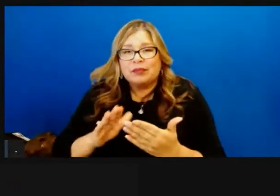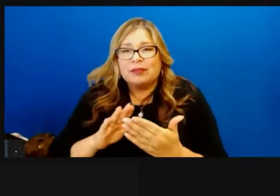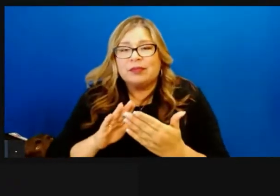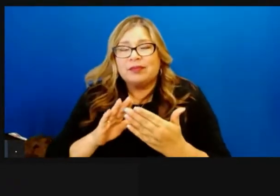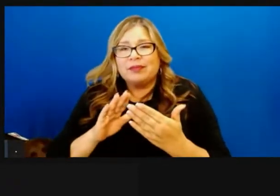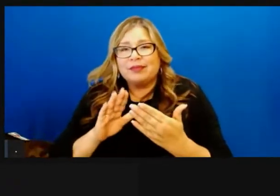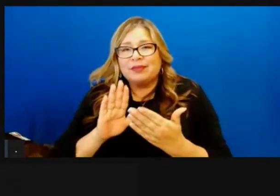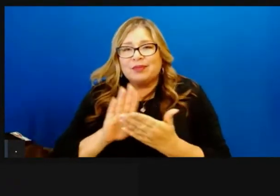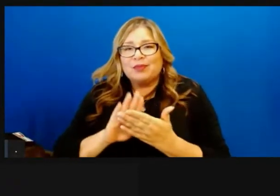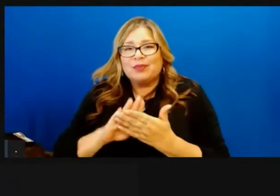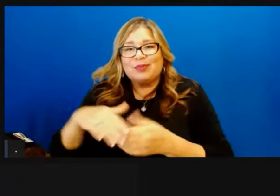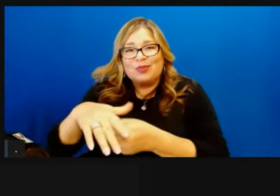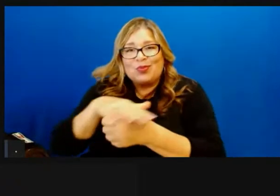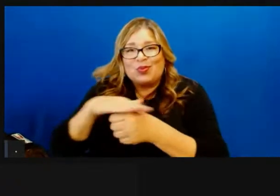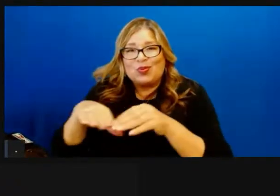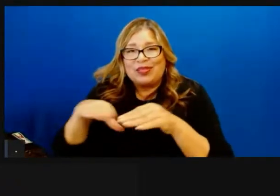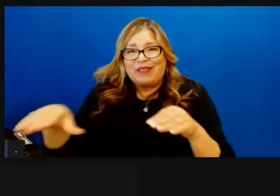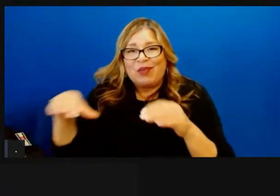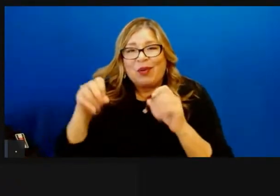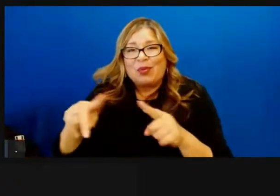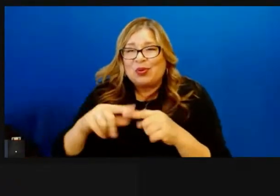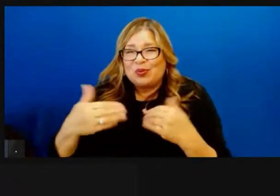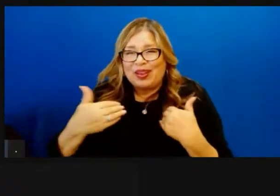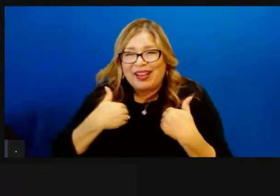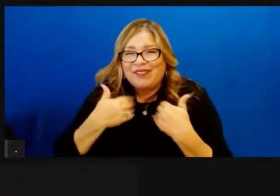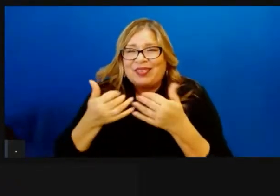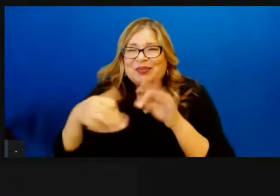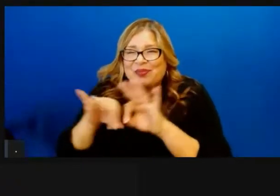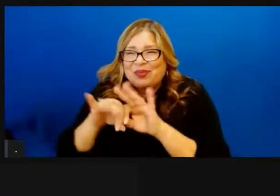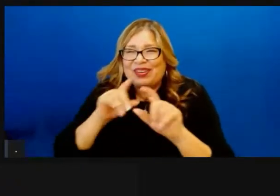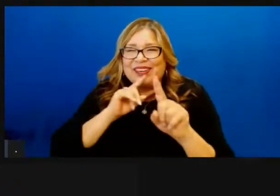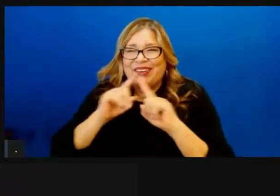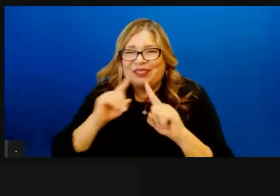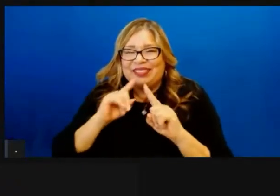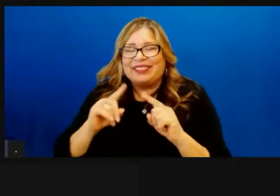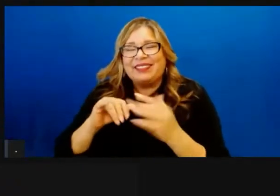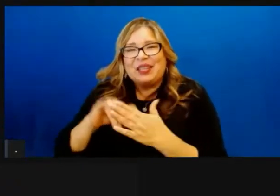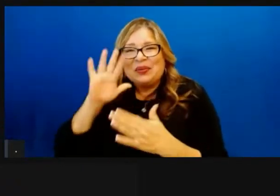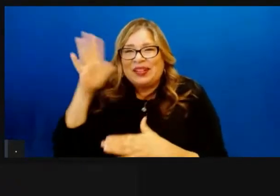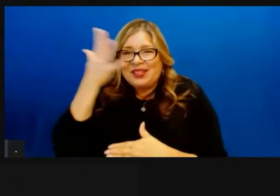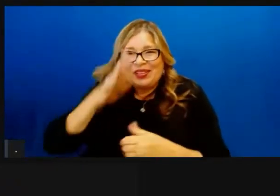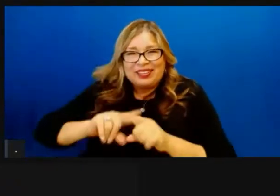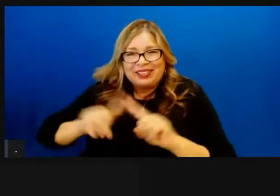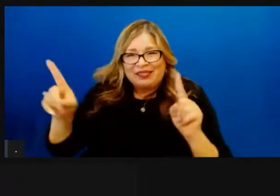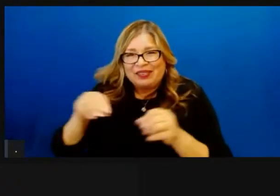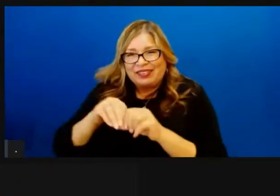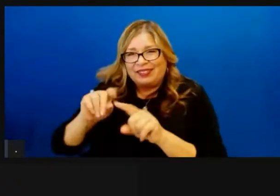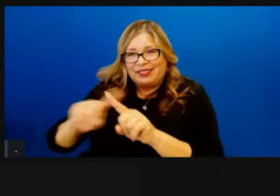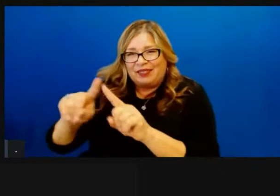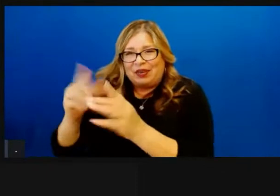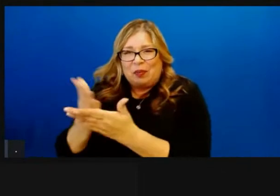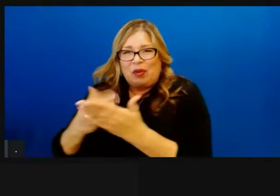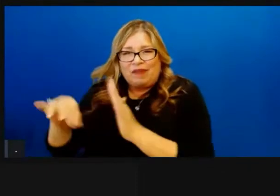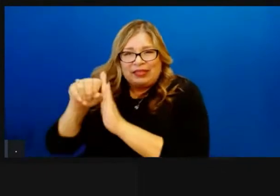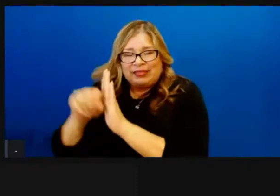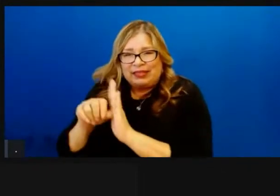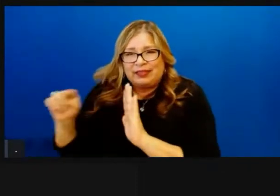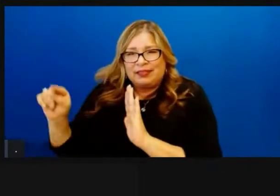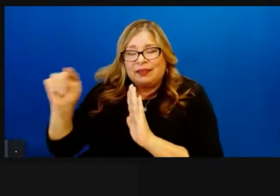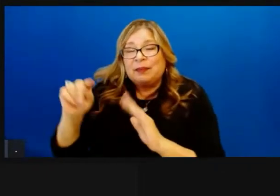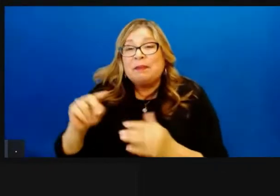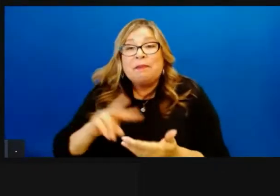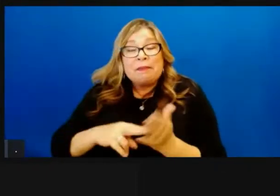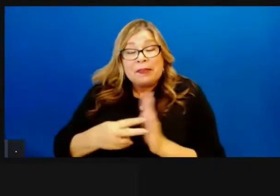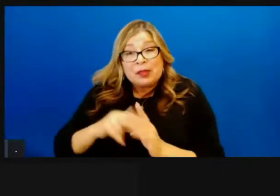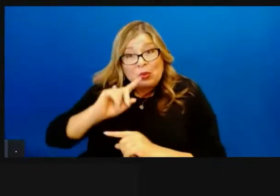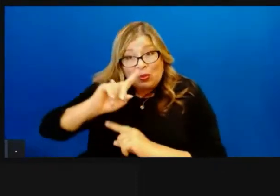important conversations, which will look different in different parts of the state, so that when the decision is made